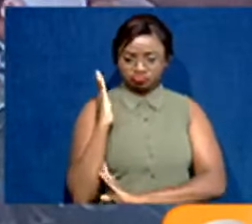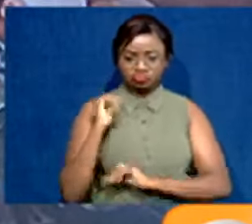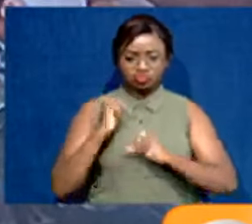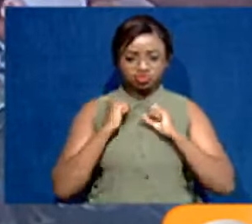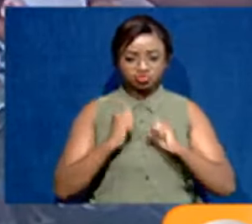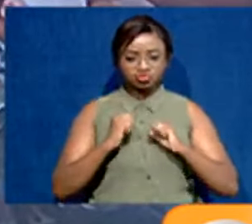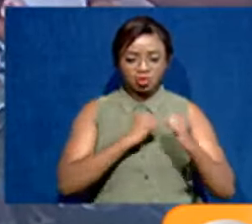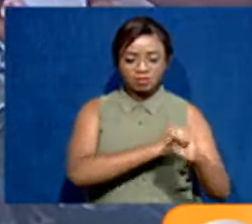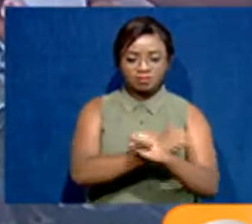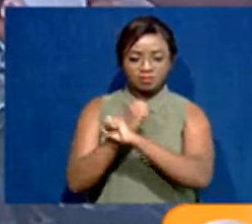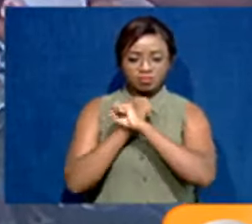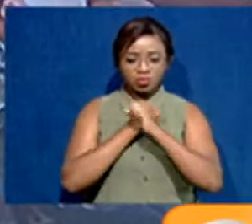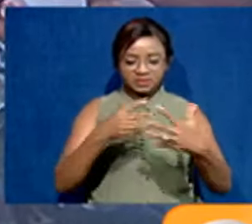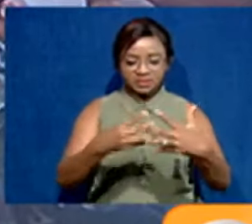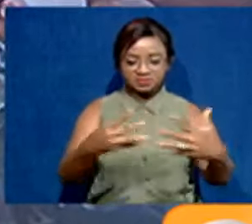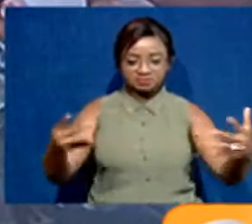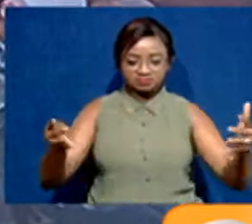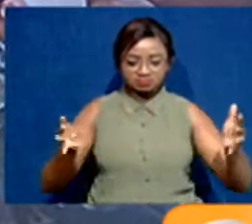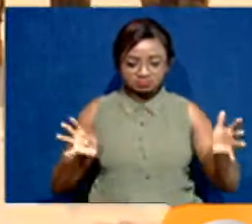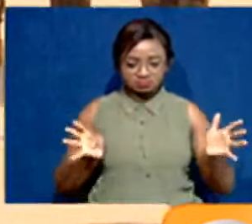territorial integrity of the country.